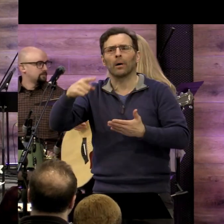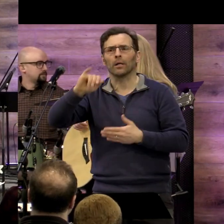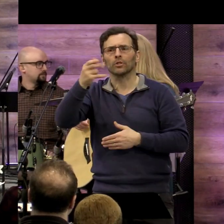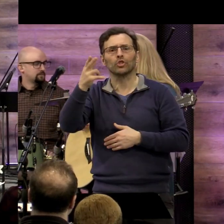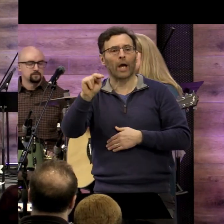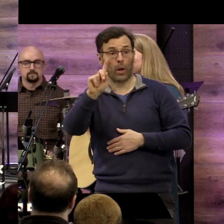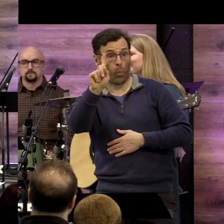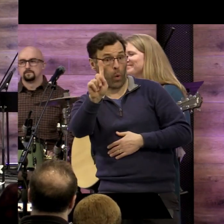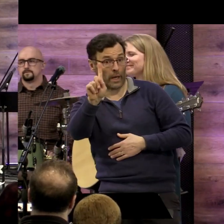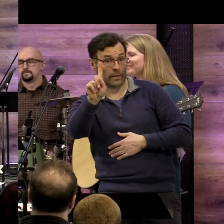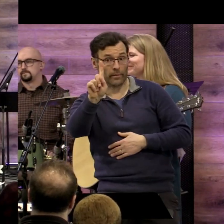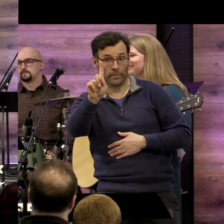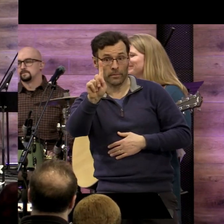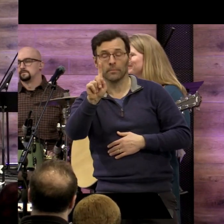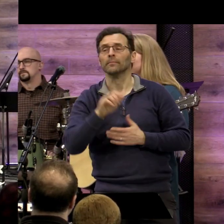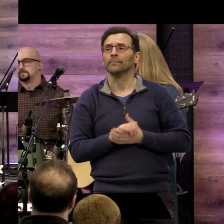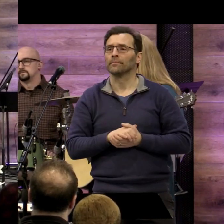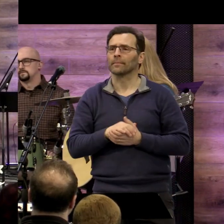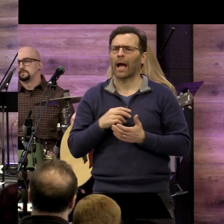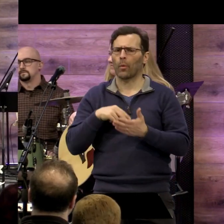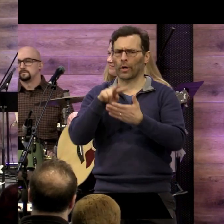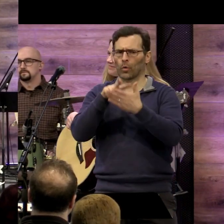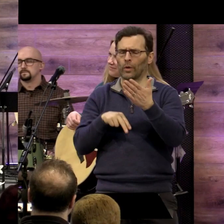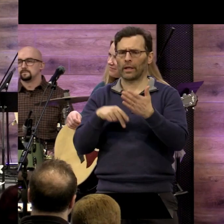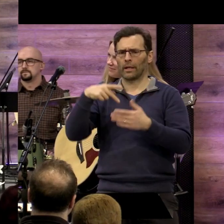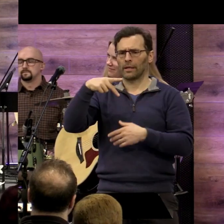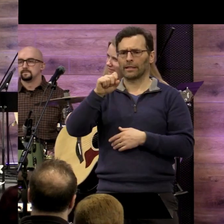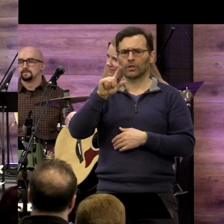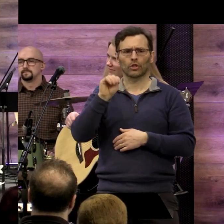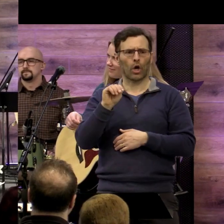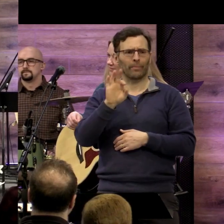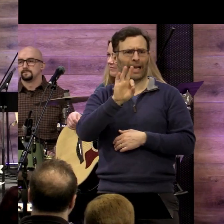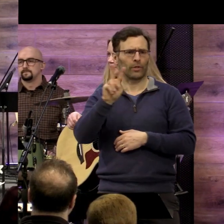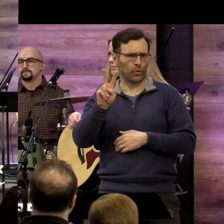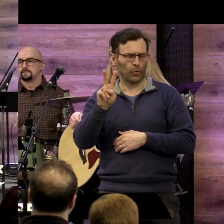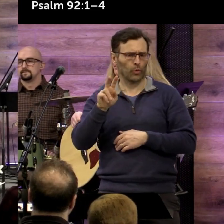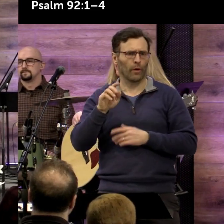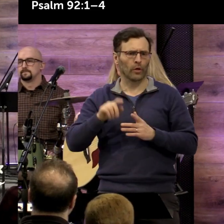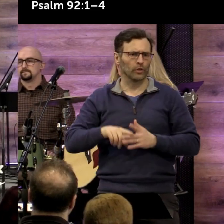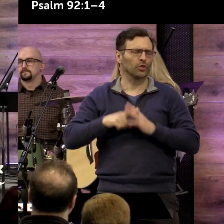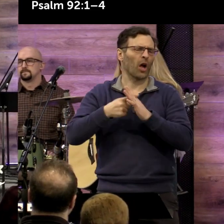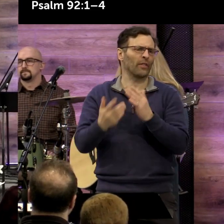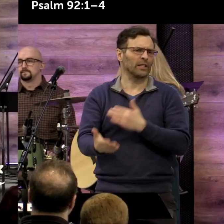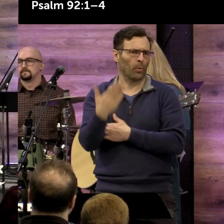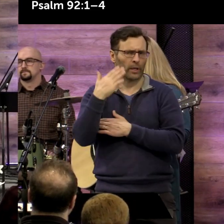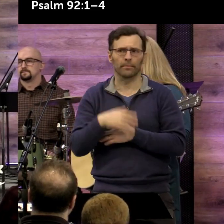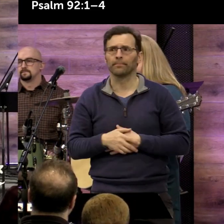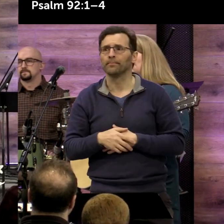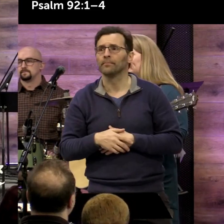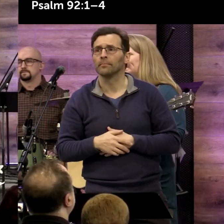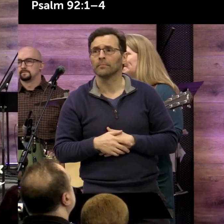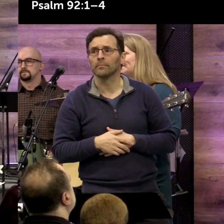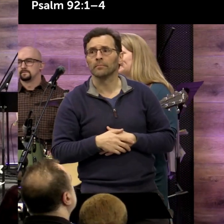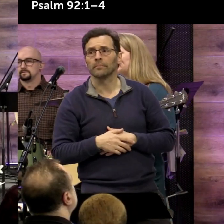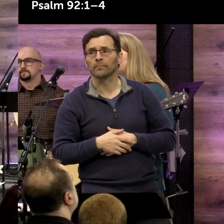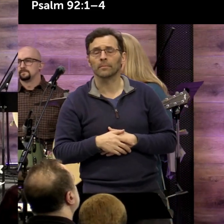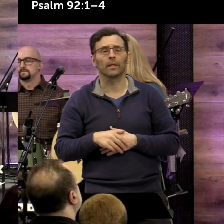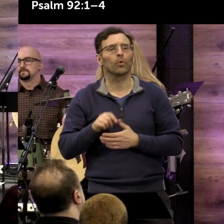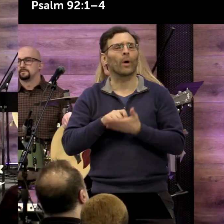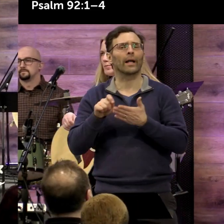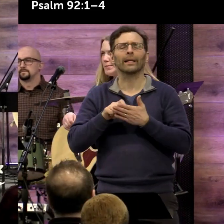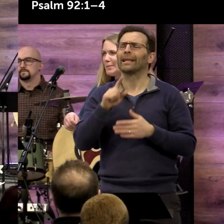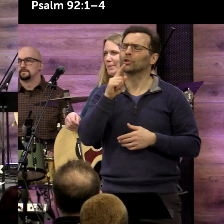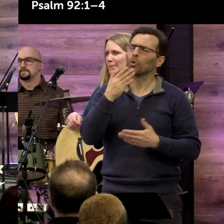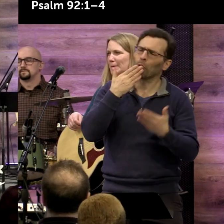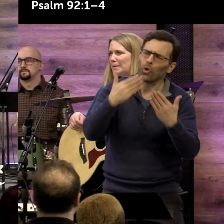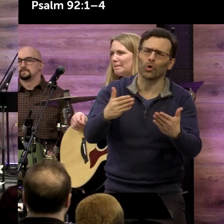John 1, and I just want to read from Psalm 92 as we begin this morning. The psalmist writes, "It is